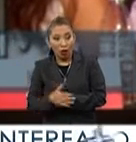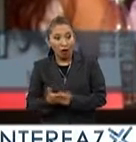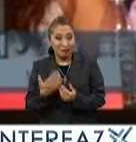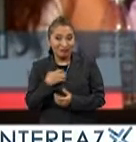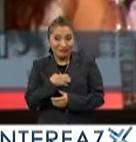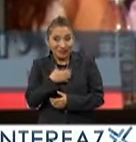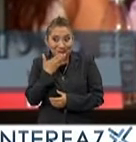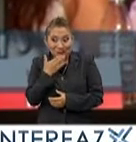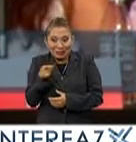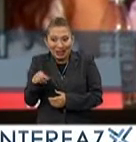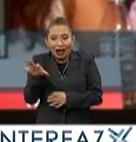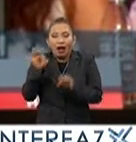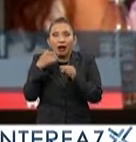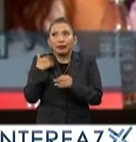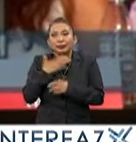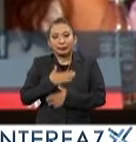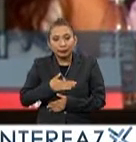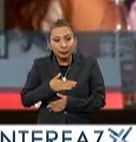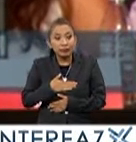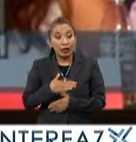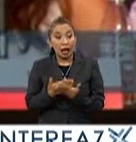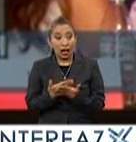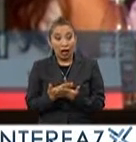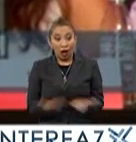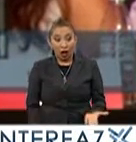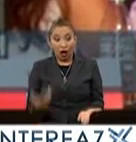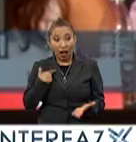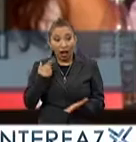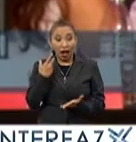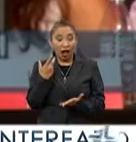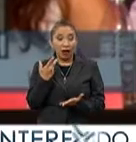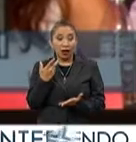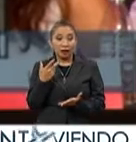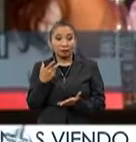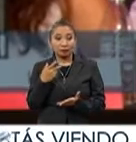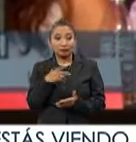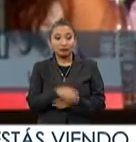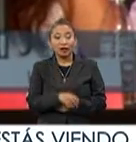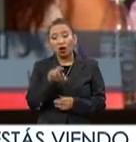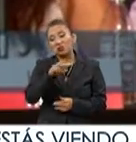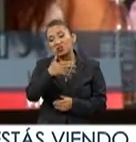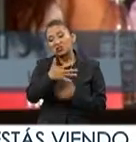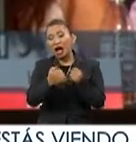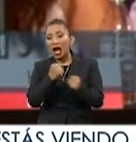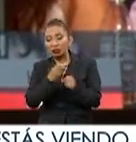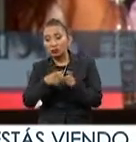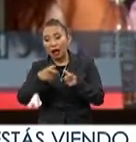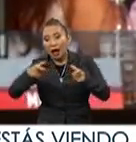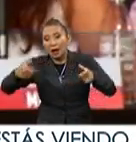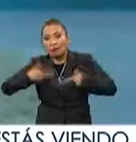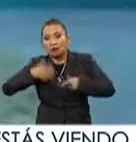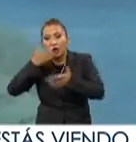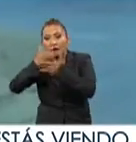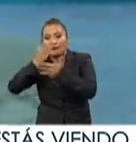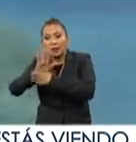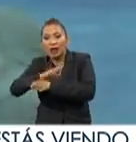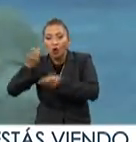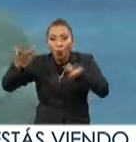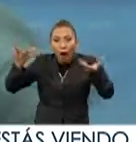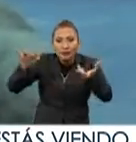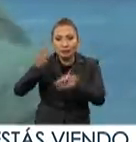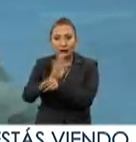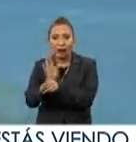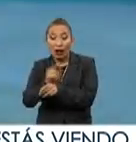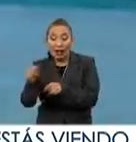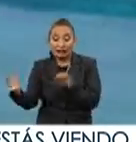happy year when we had a film or two. And nowadays, we're talking about 15 or 20 films produced each year. Este